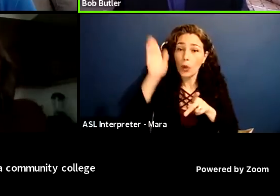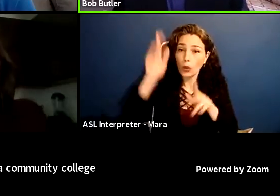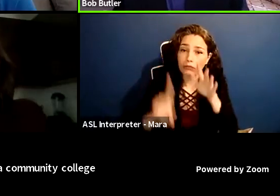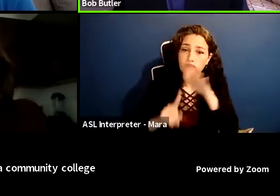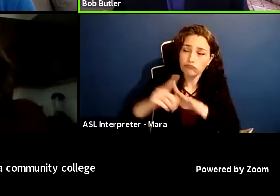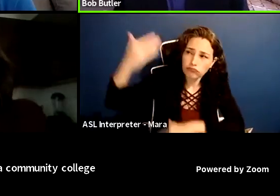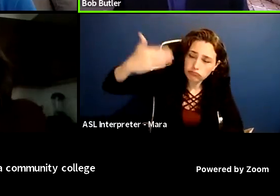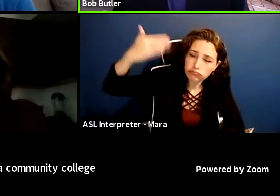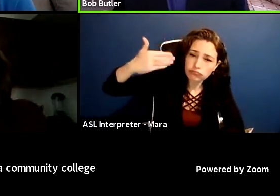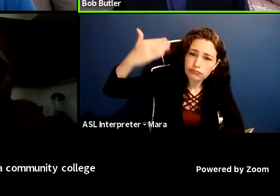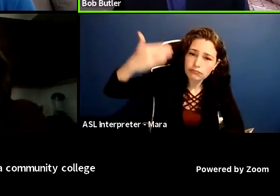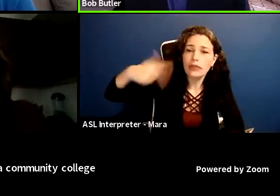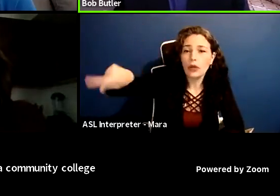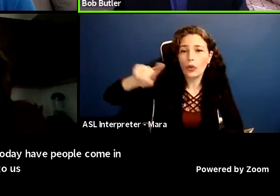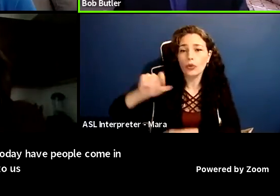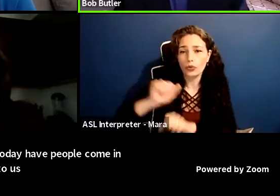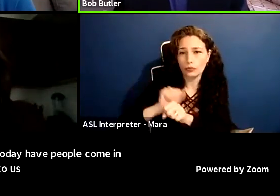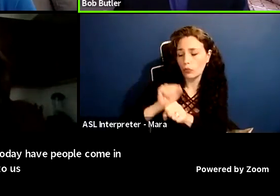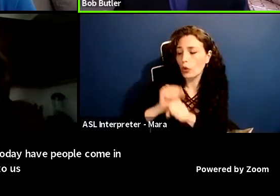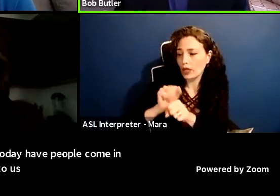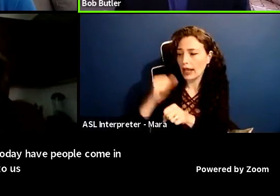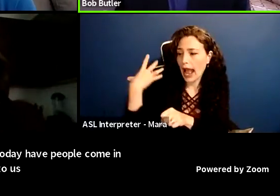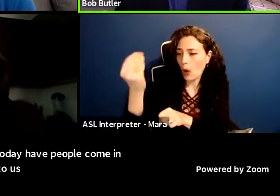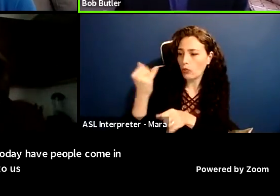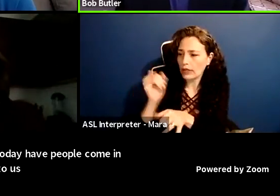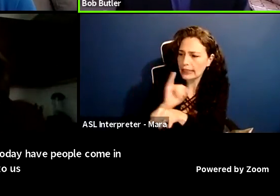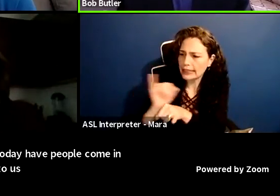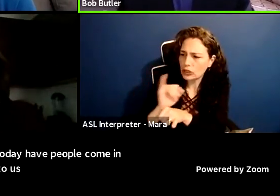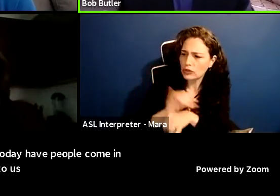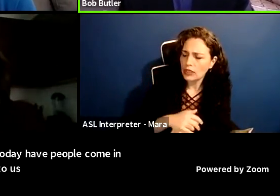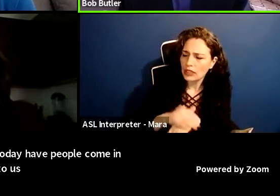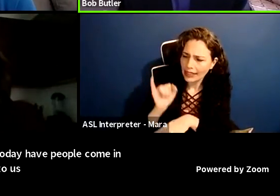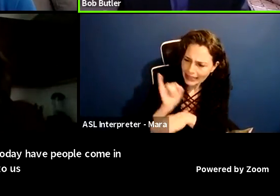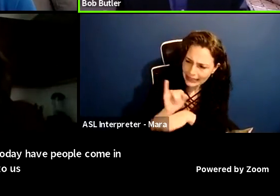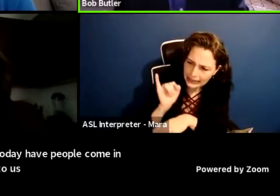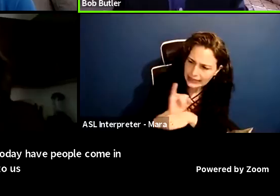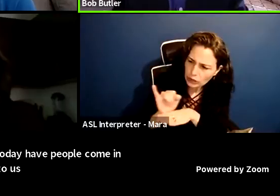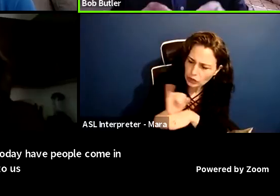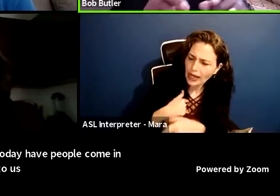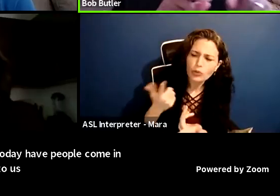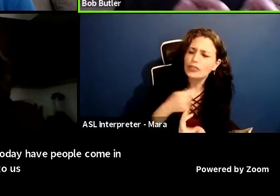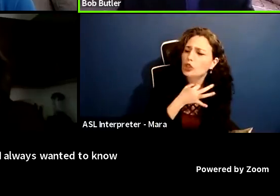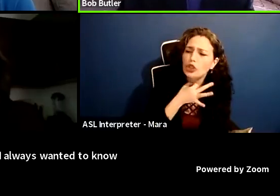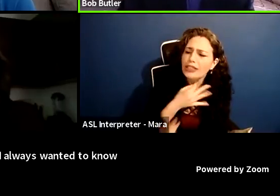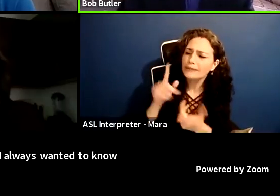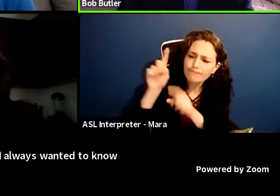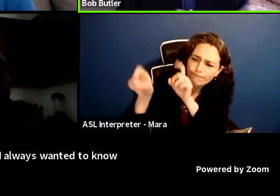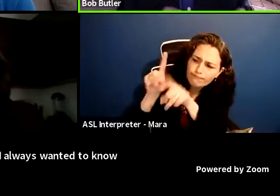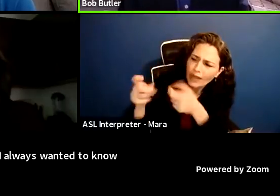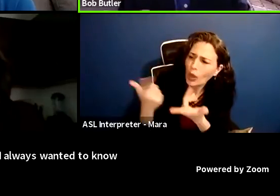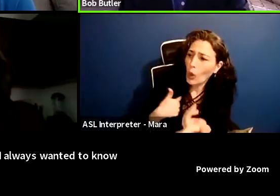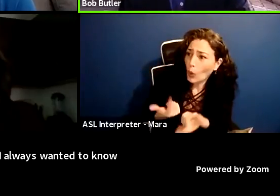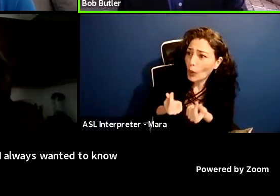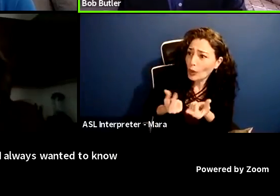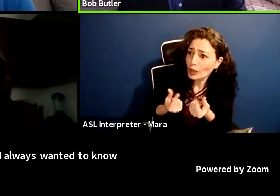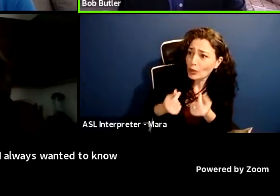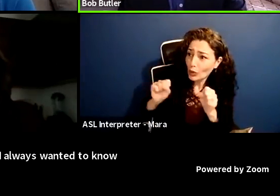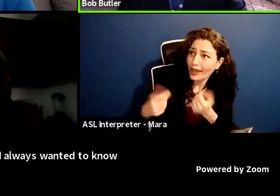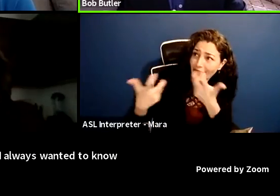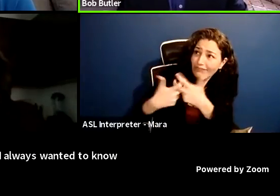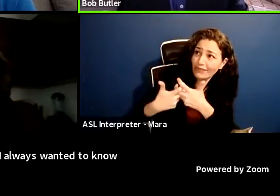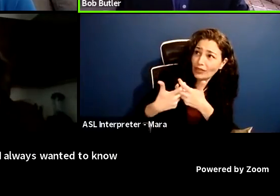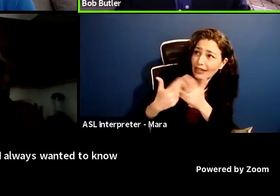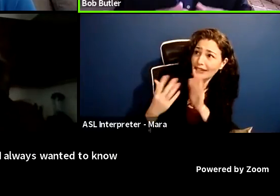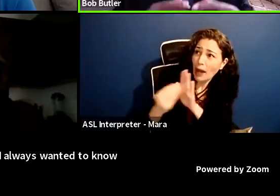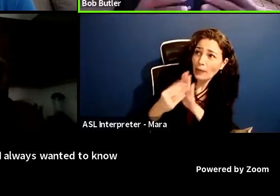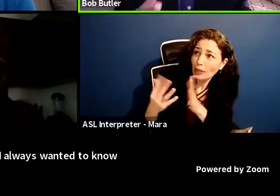industry. And I always wanted to know, what do I need to do to be able to do what you're doing? And they never could really tell me. They were